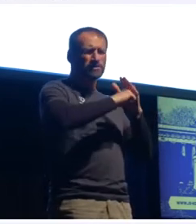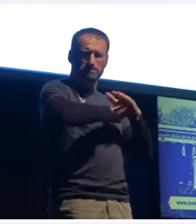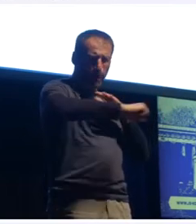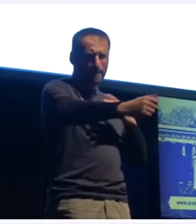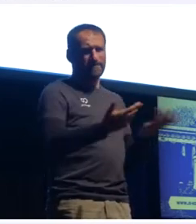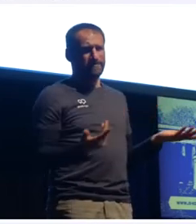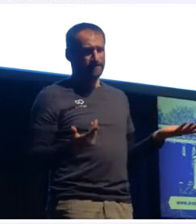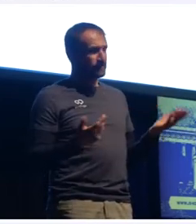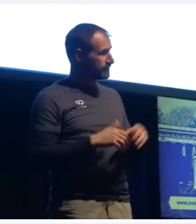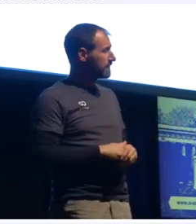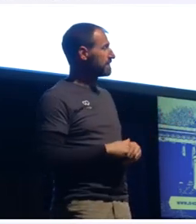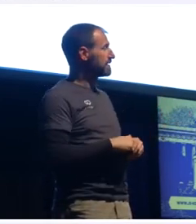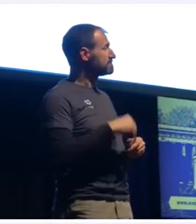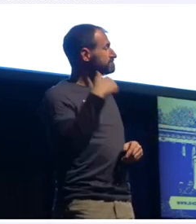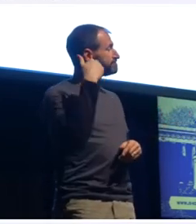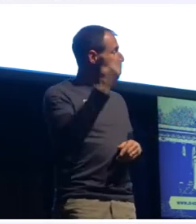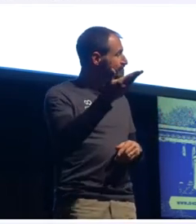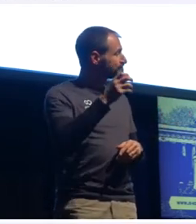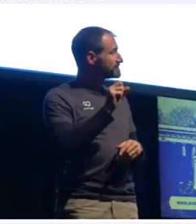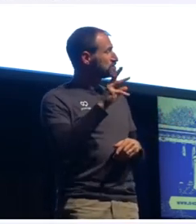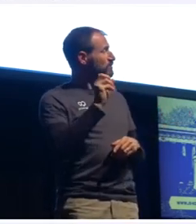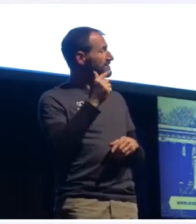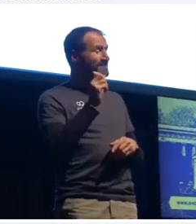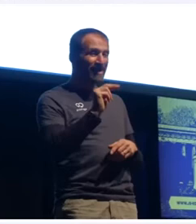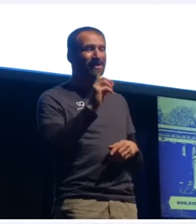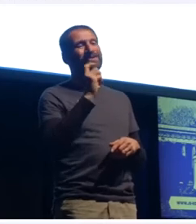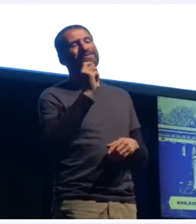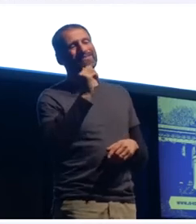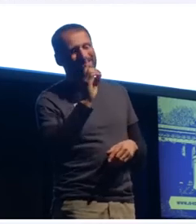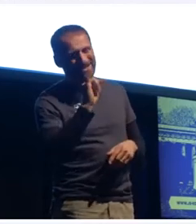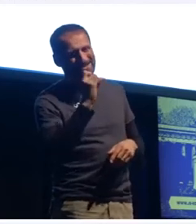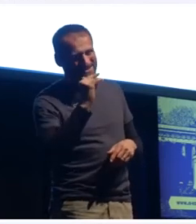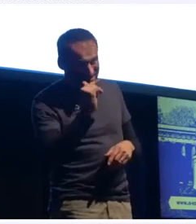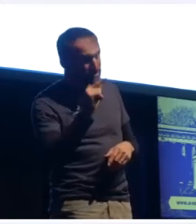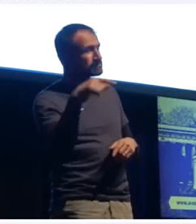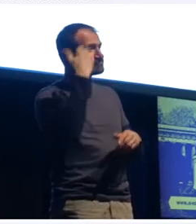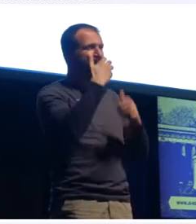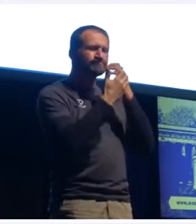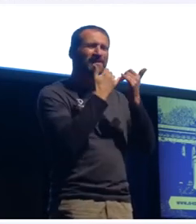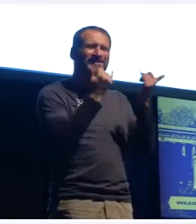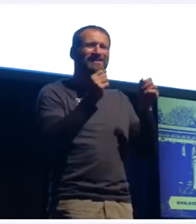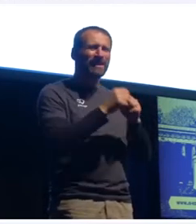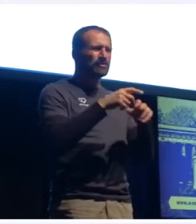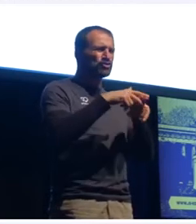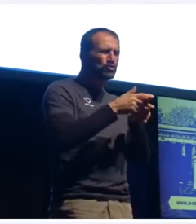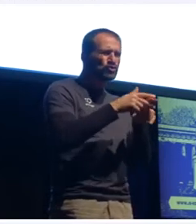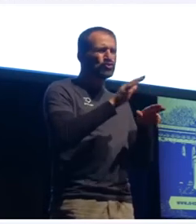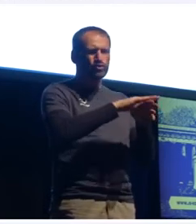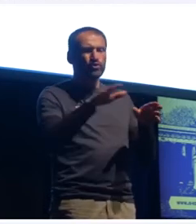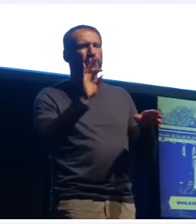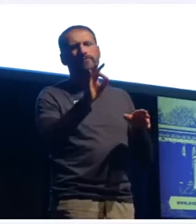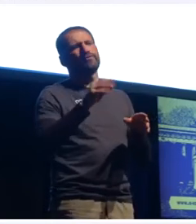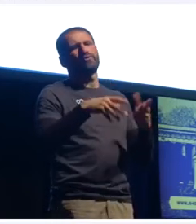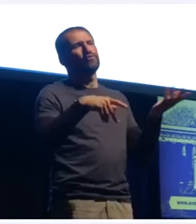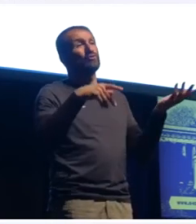Shwetank Dixit will be talking about how to build tools for folks with disabilities using APIs like Web Speech, WebRTC, Image Capture,